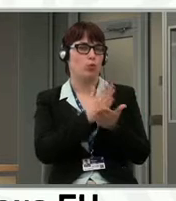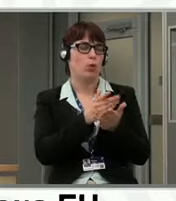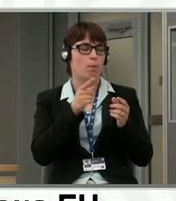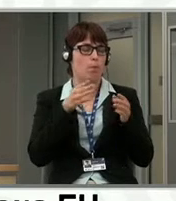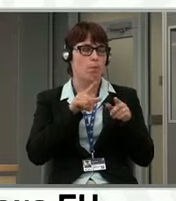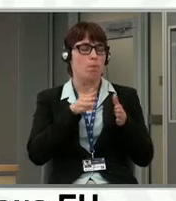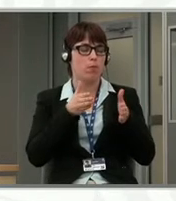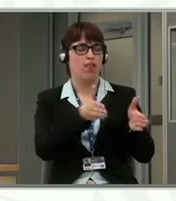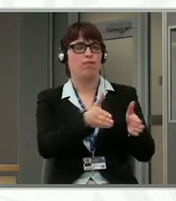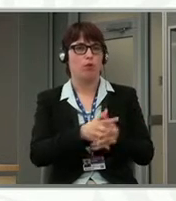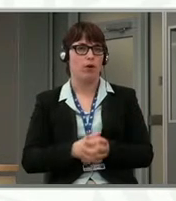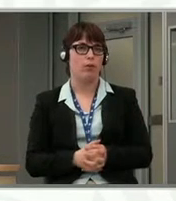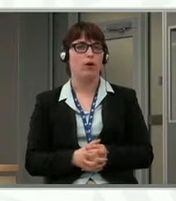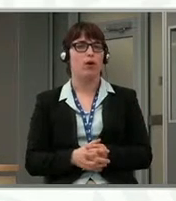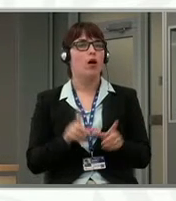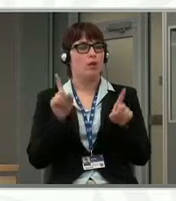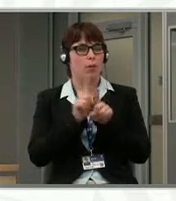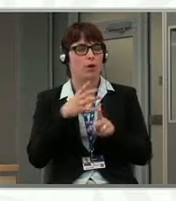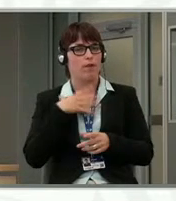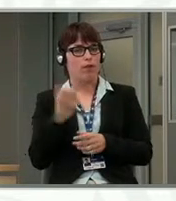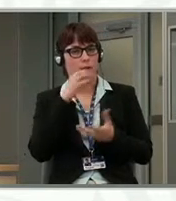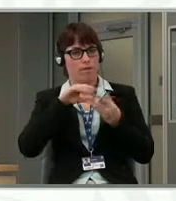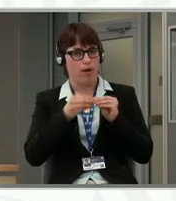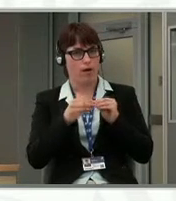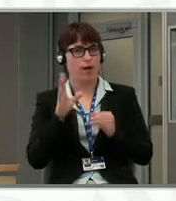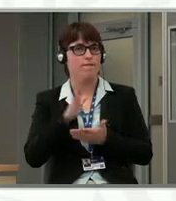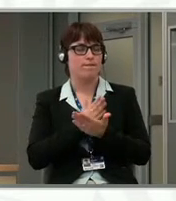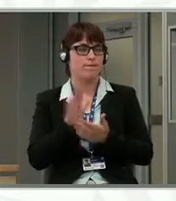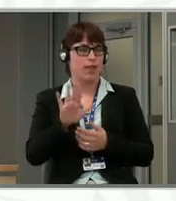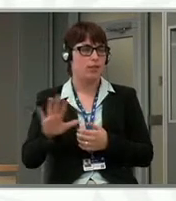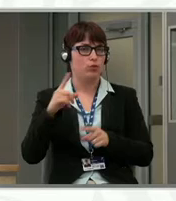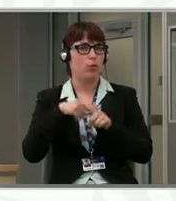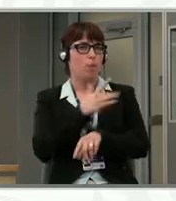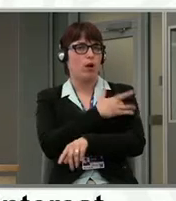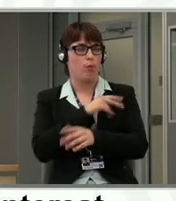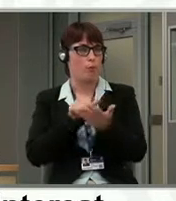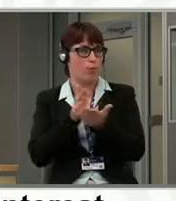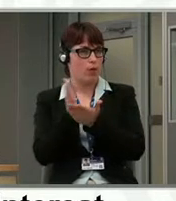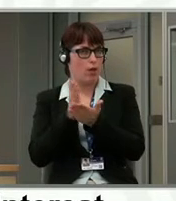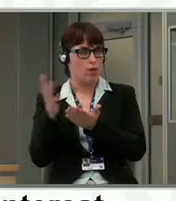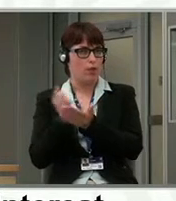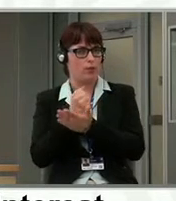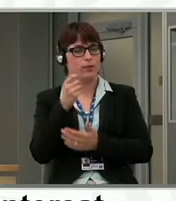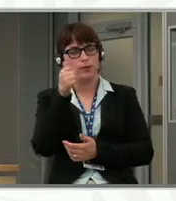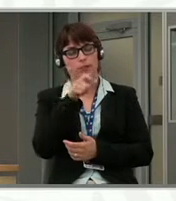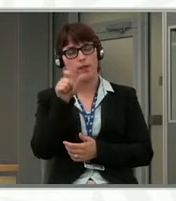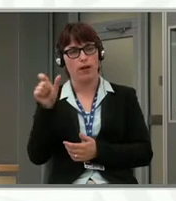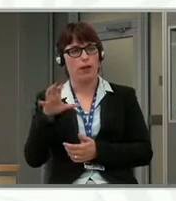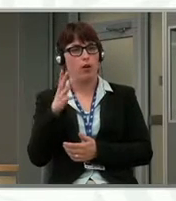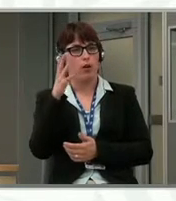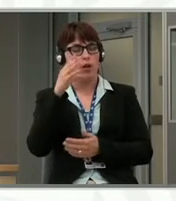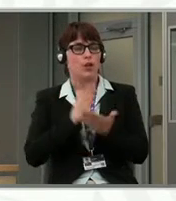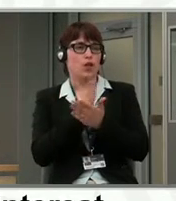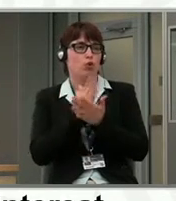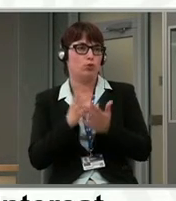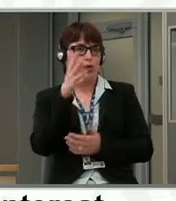uniform platforms that protect the interests of vulnerable groups. We also have to consider that the environment